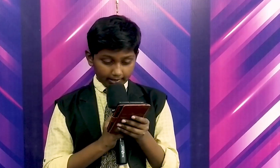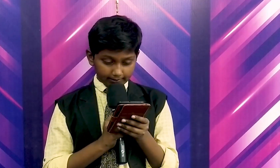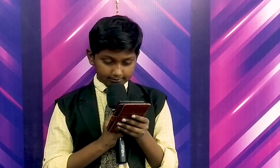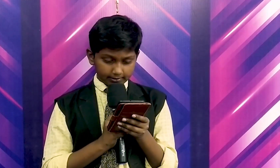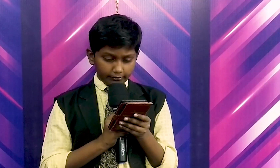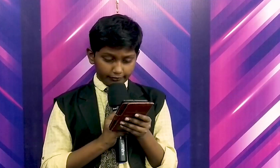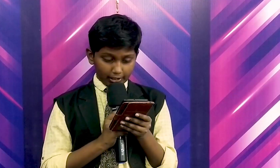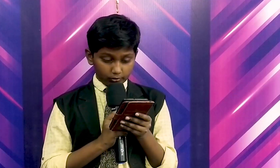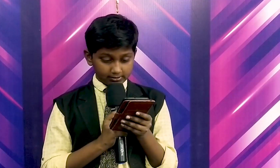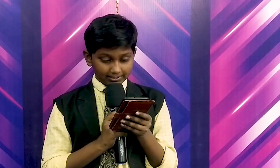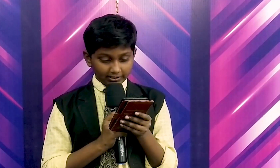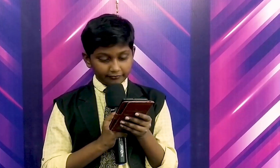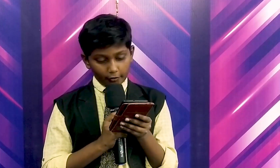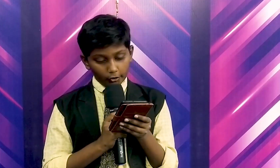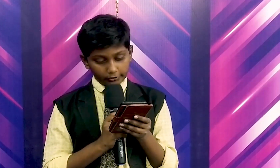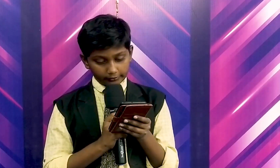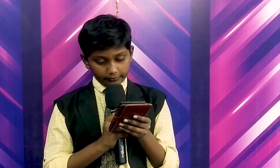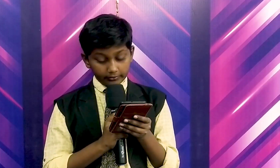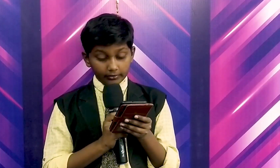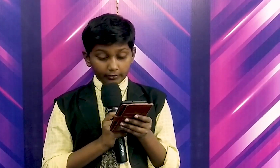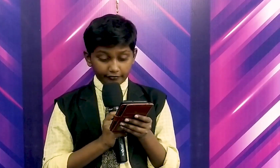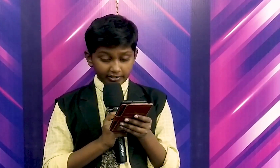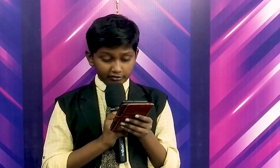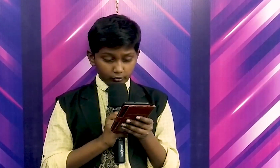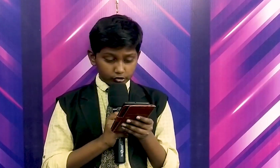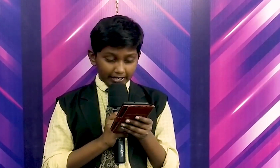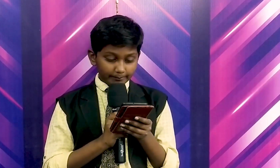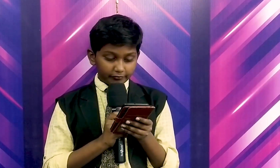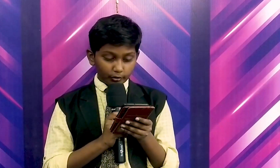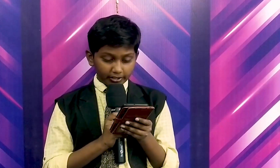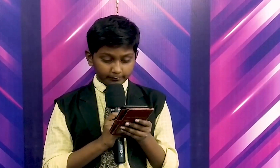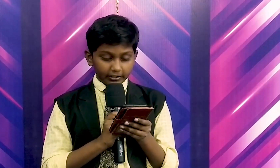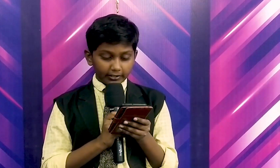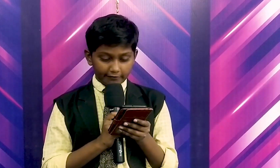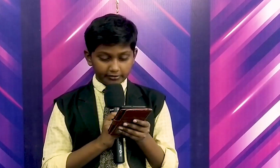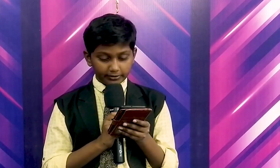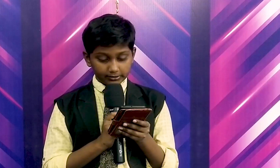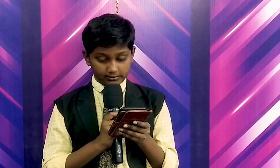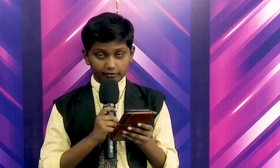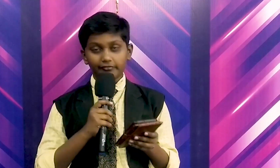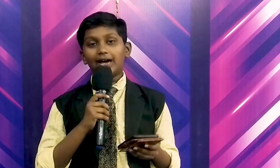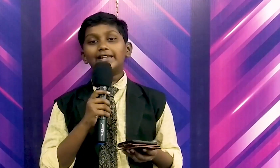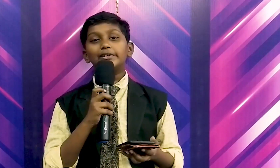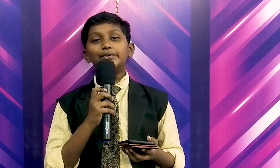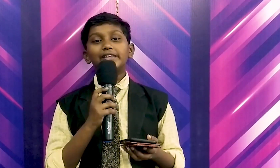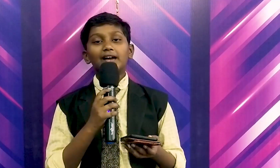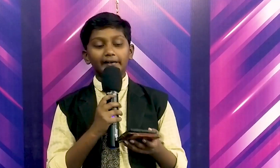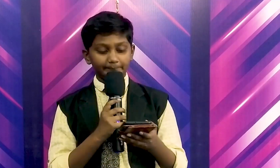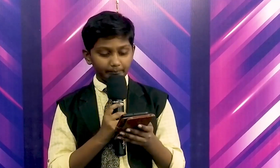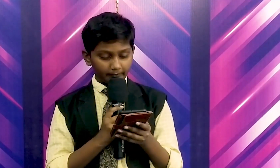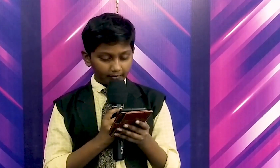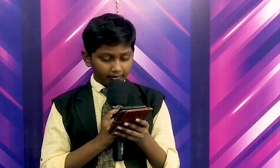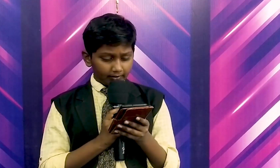his eyes without a single fault. We who stand before him covered with his love.